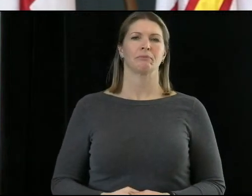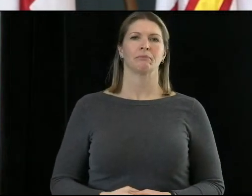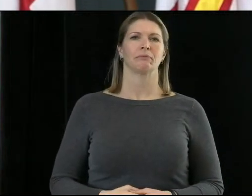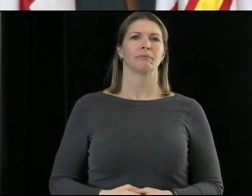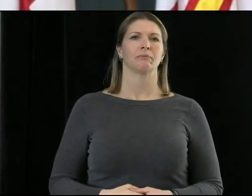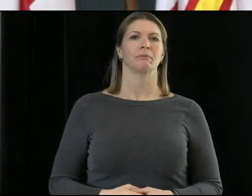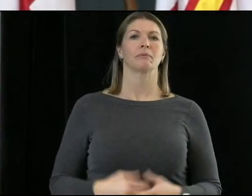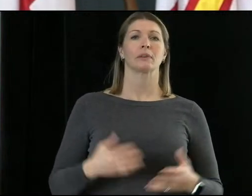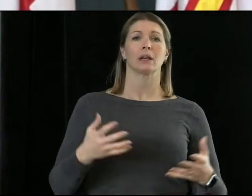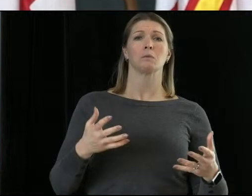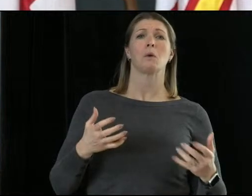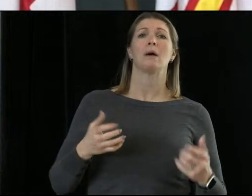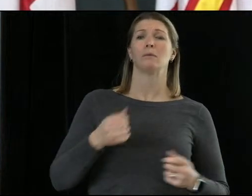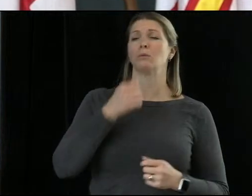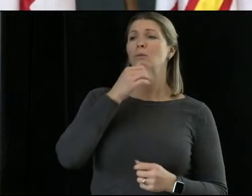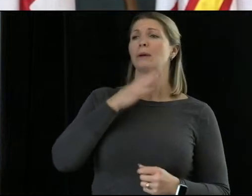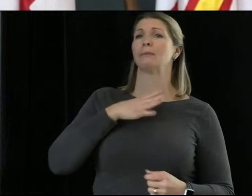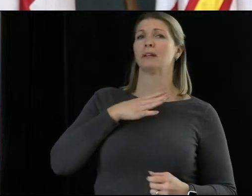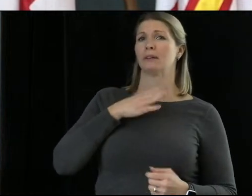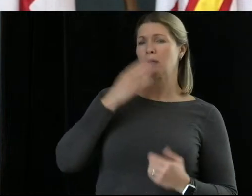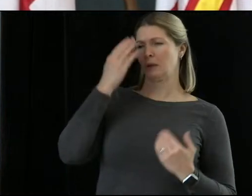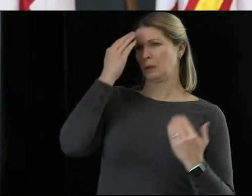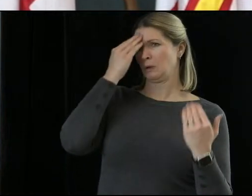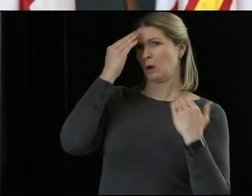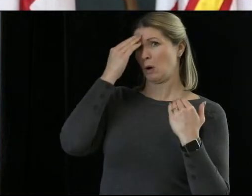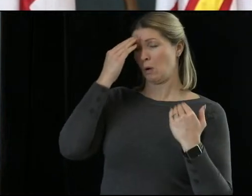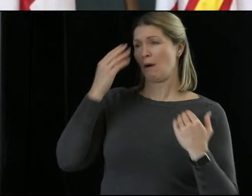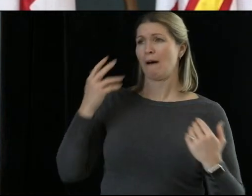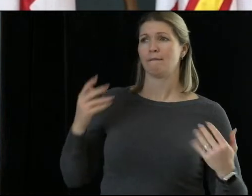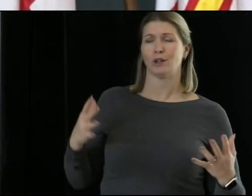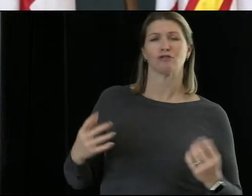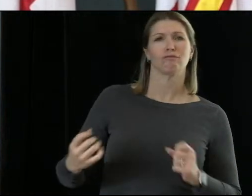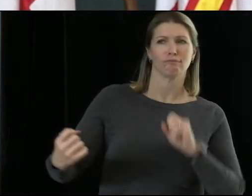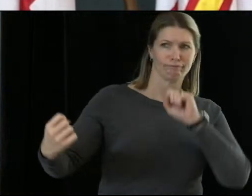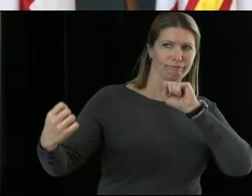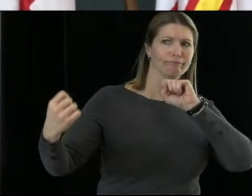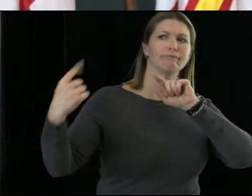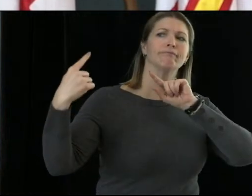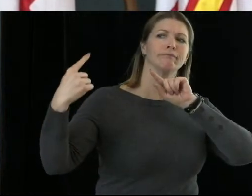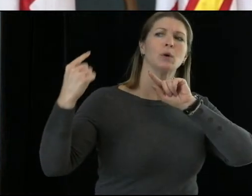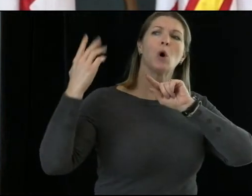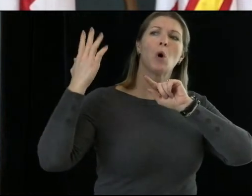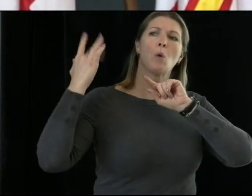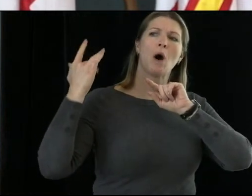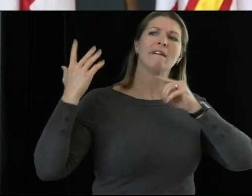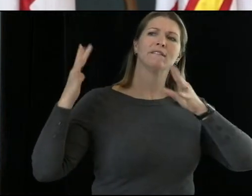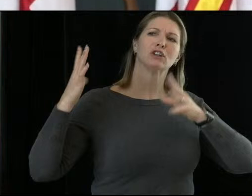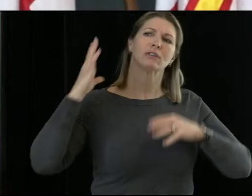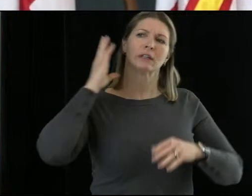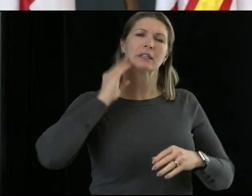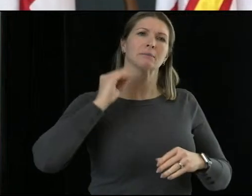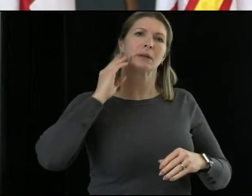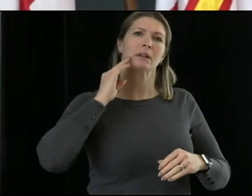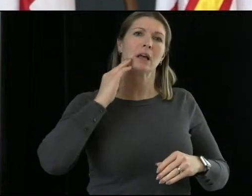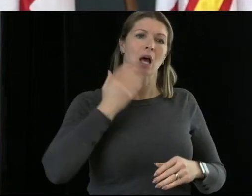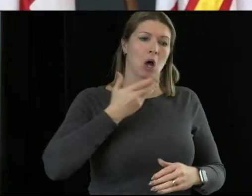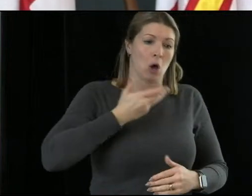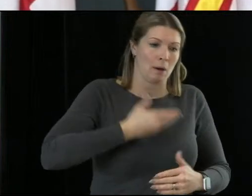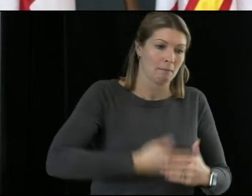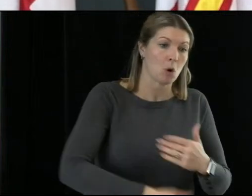I want women to know that I see you because I've been you. I was assigned female at